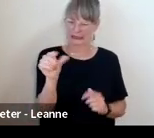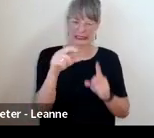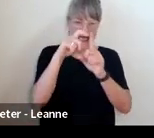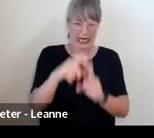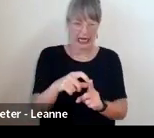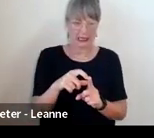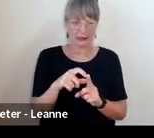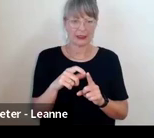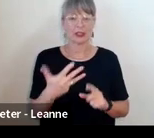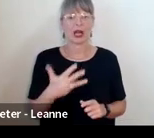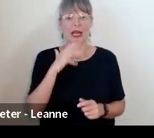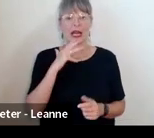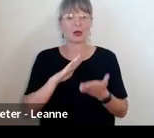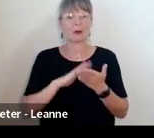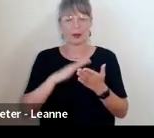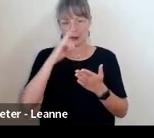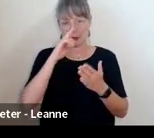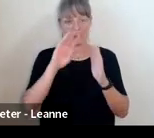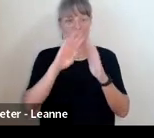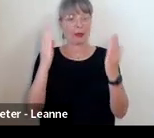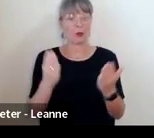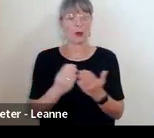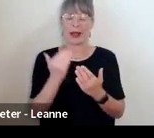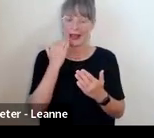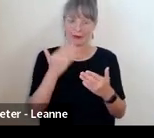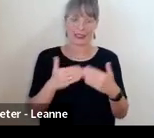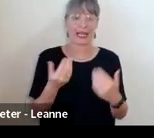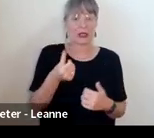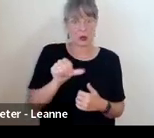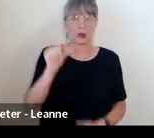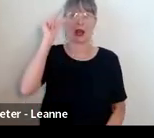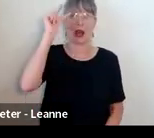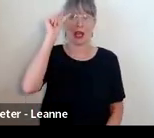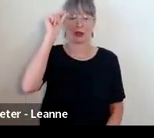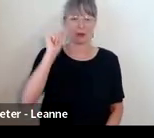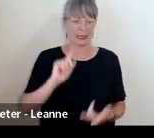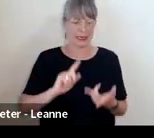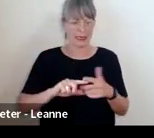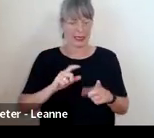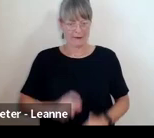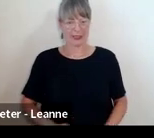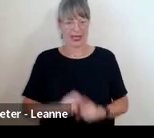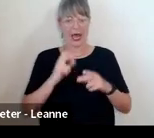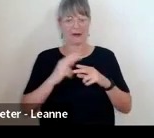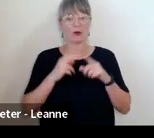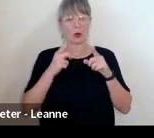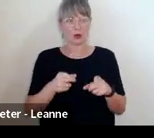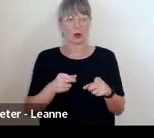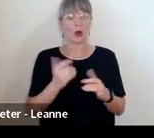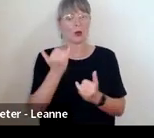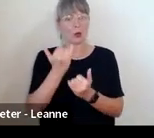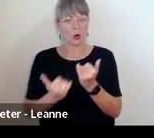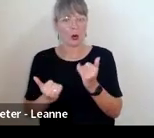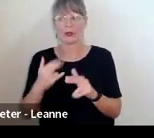around the world use eye drops daily, and if it's difficult for you, eye drop administration is a bigger struggle for people living with